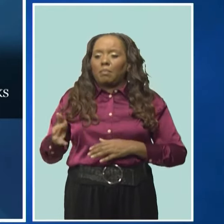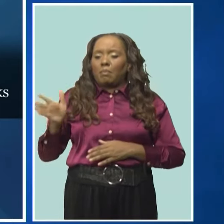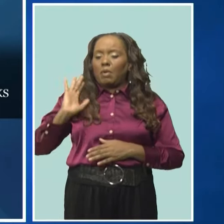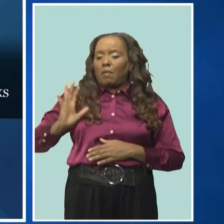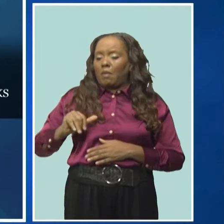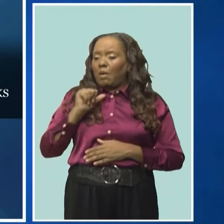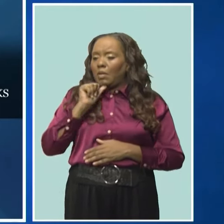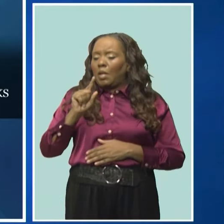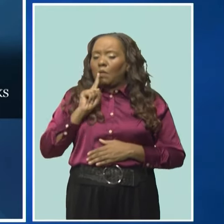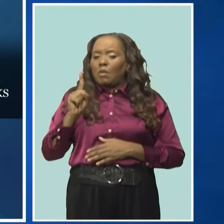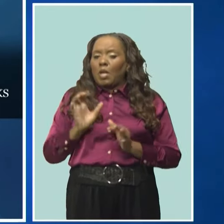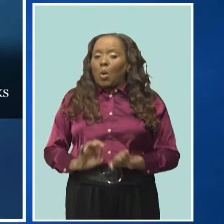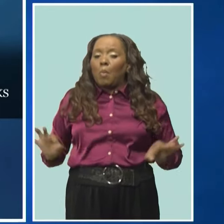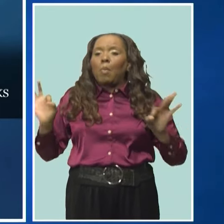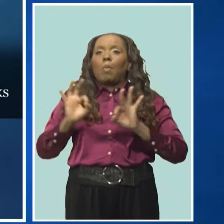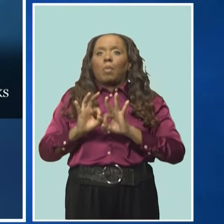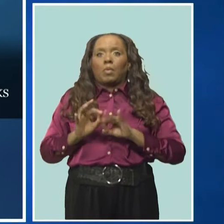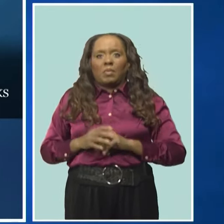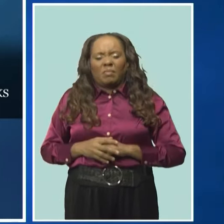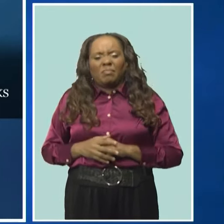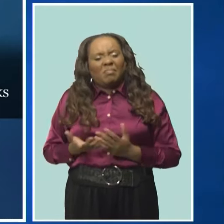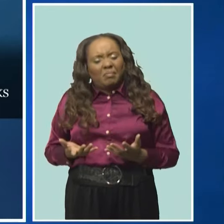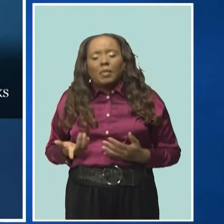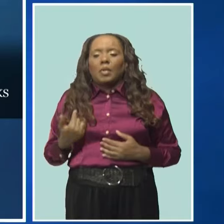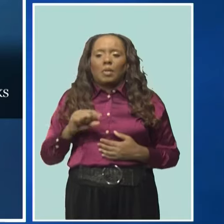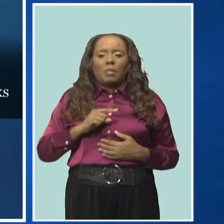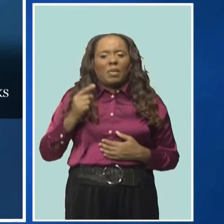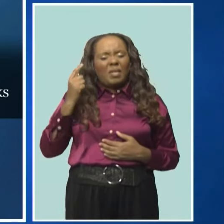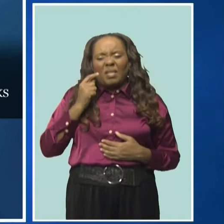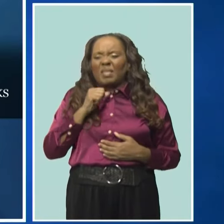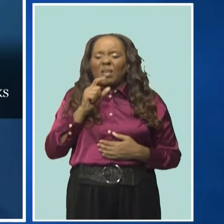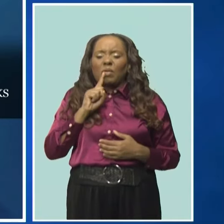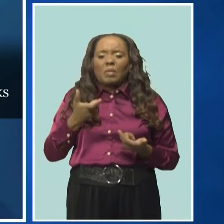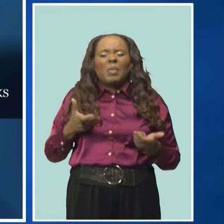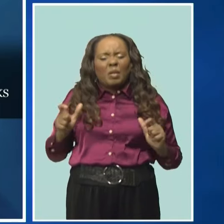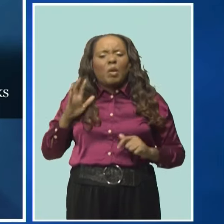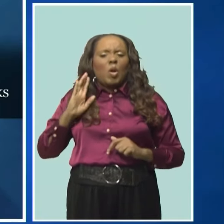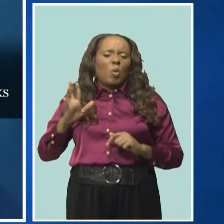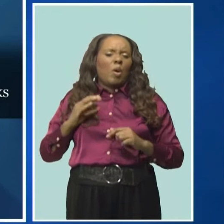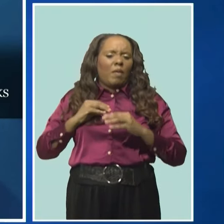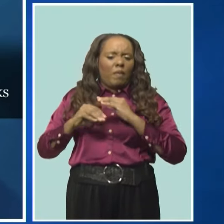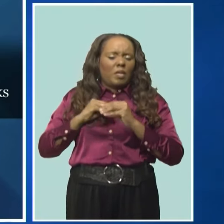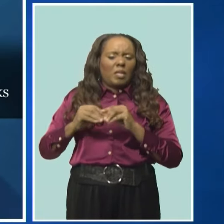is a raised retaining structure with a small culvert, and it would have been repaired during